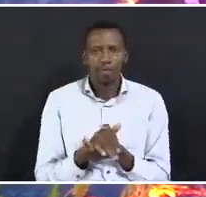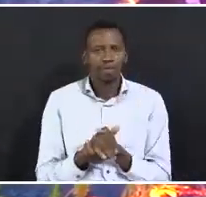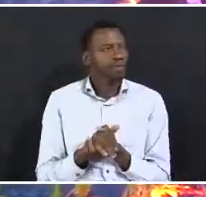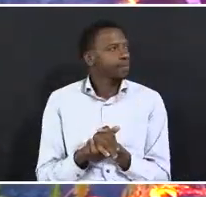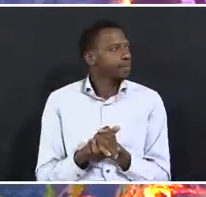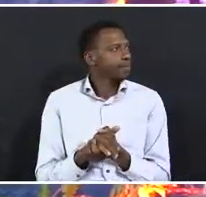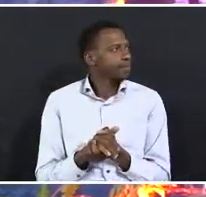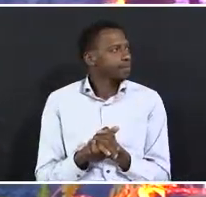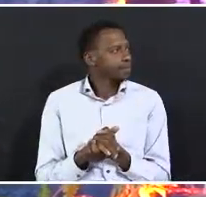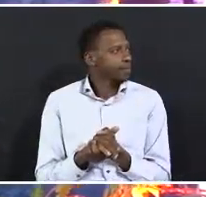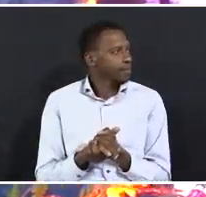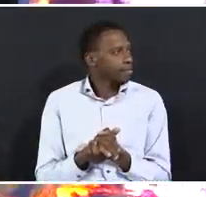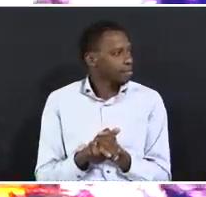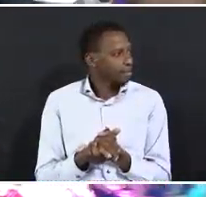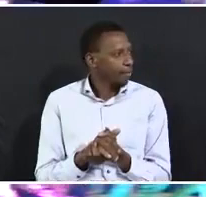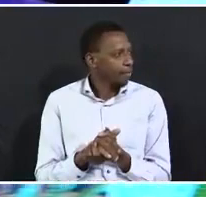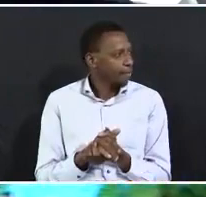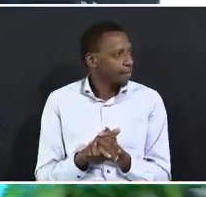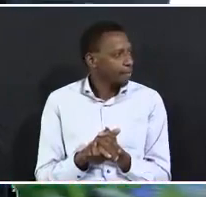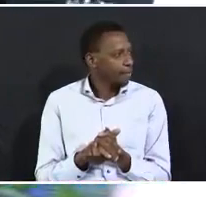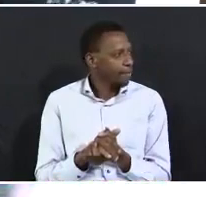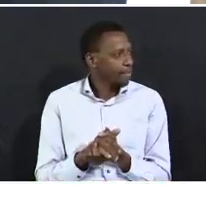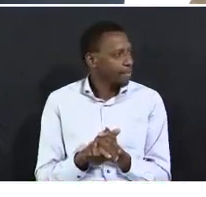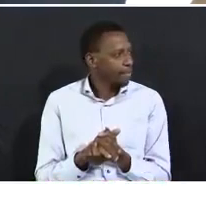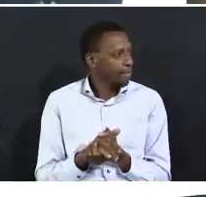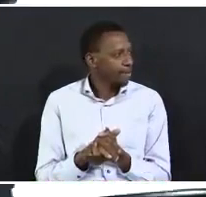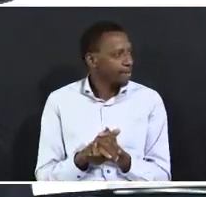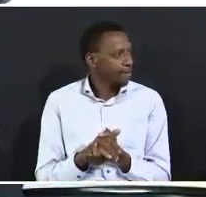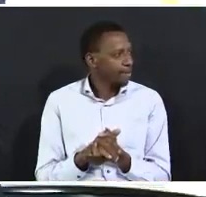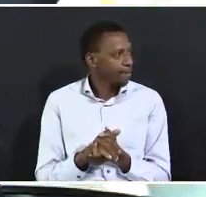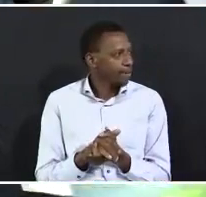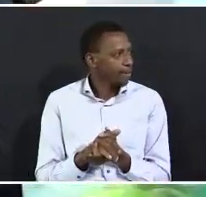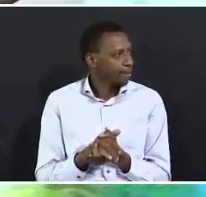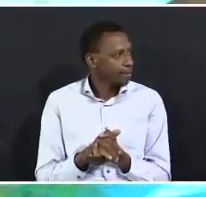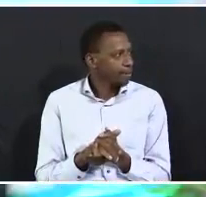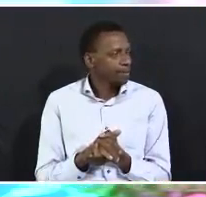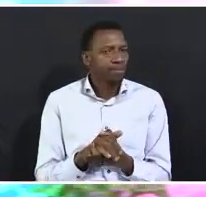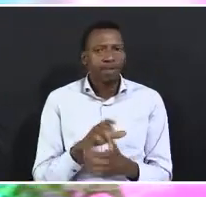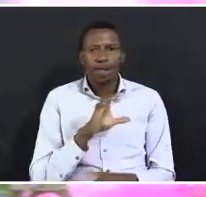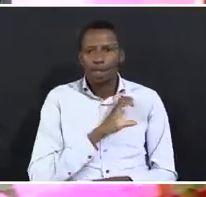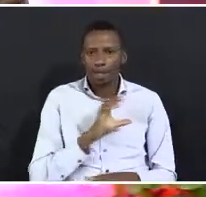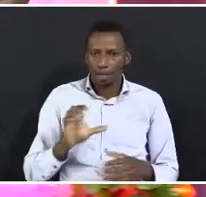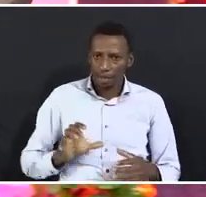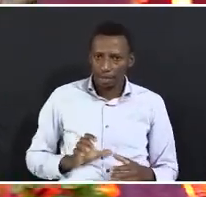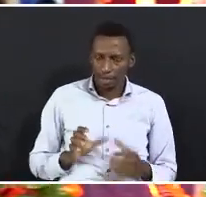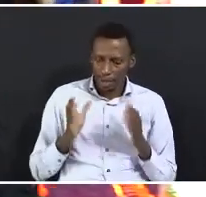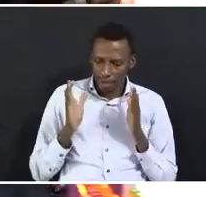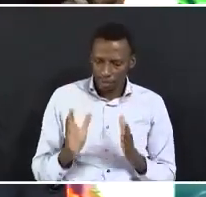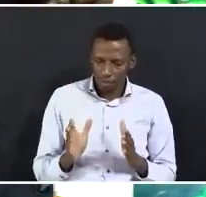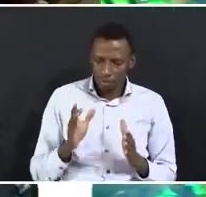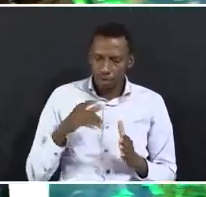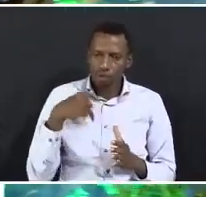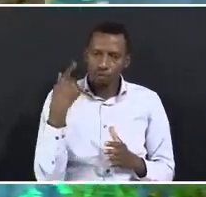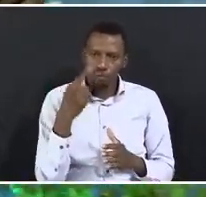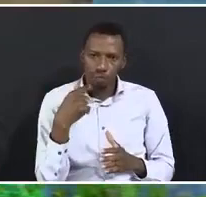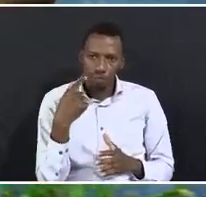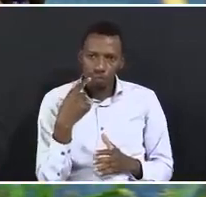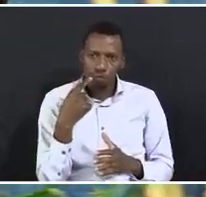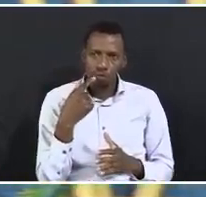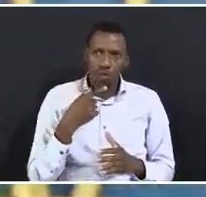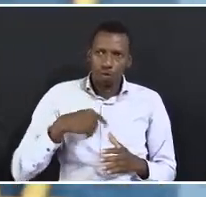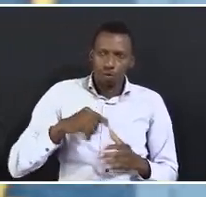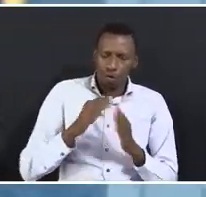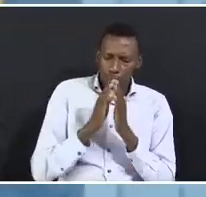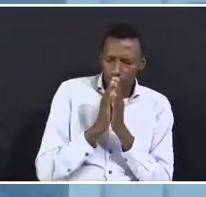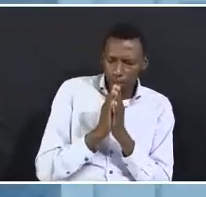Oh, you guys are asleep. Let me try this one now. A Christianity where we